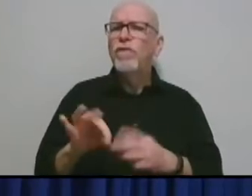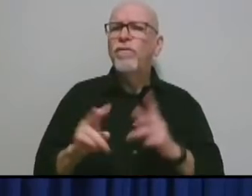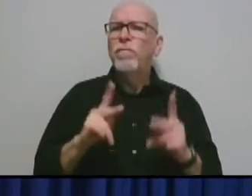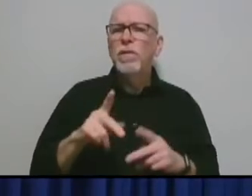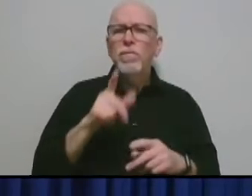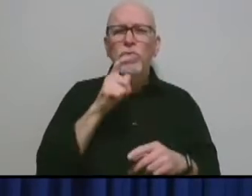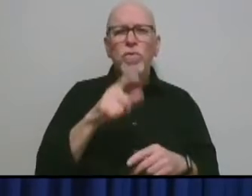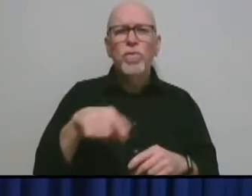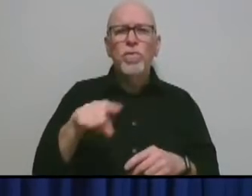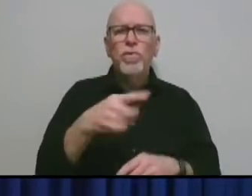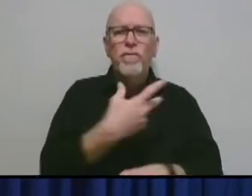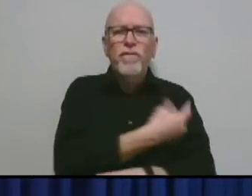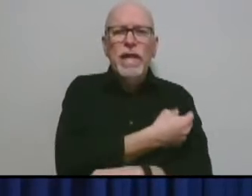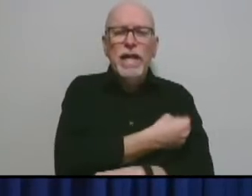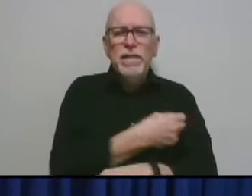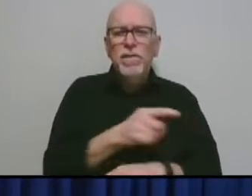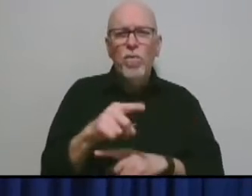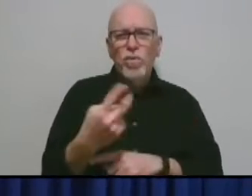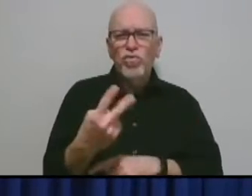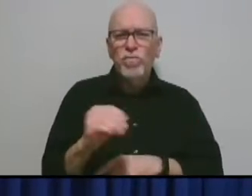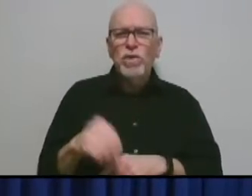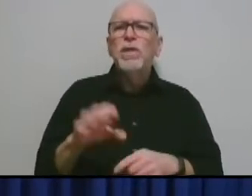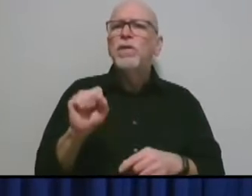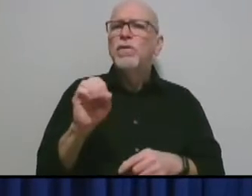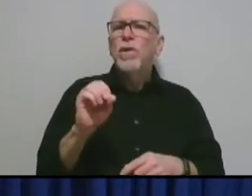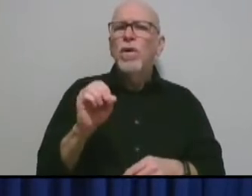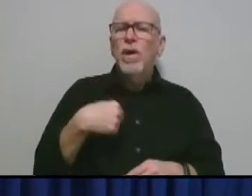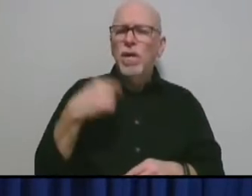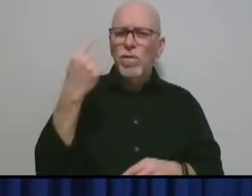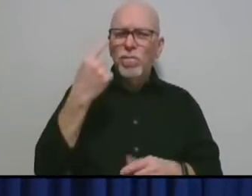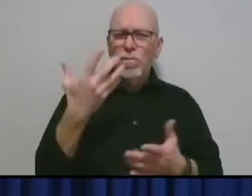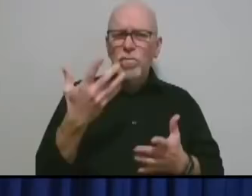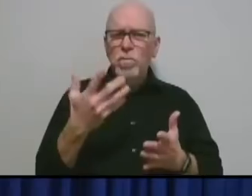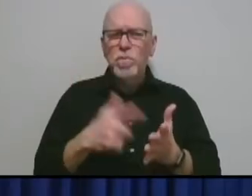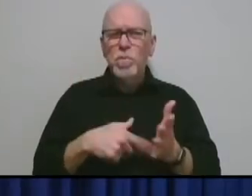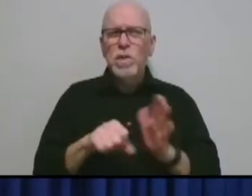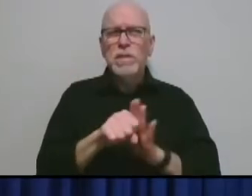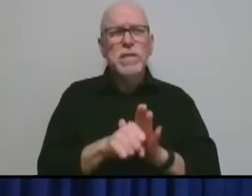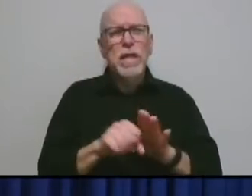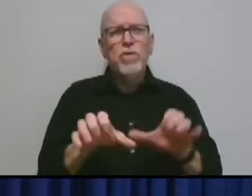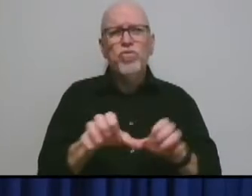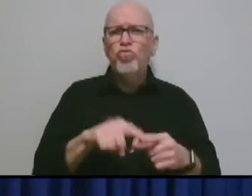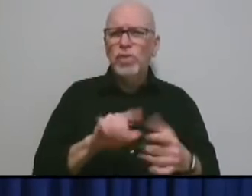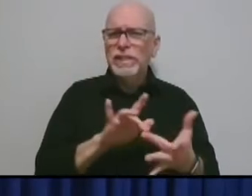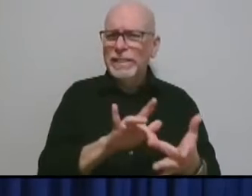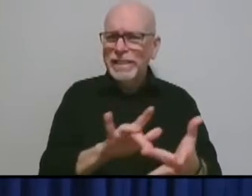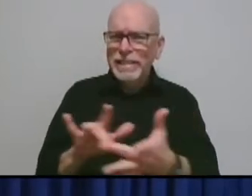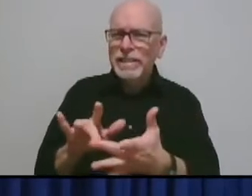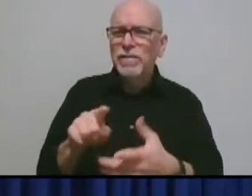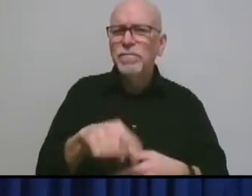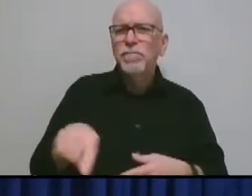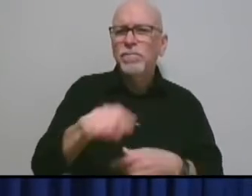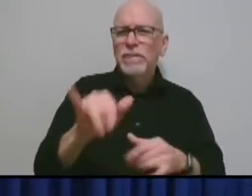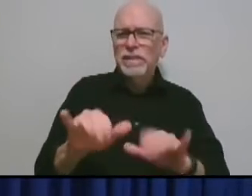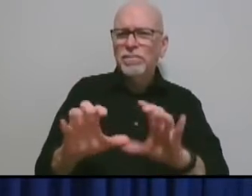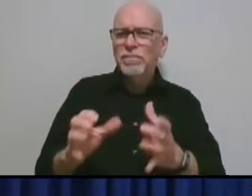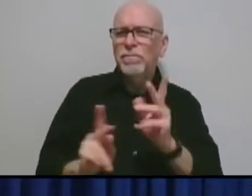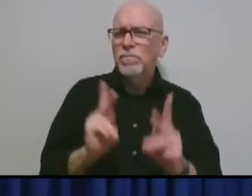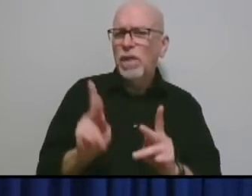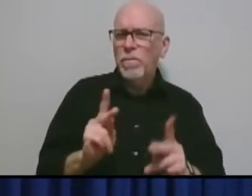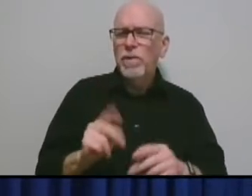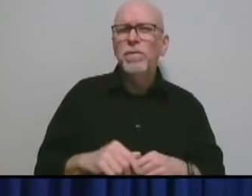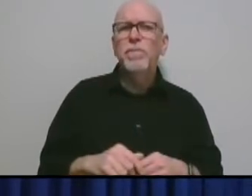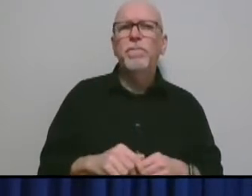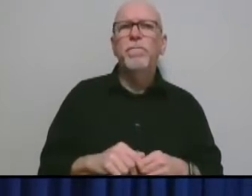been vaccinated. So I was wondering what the state has done to reach out to this segment of the